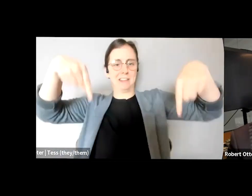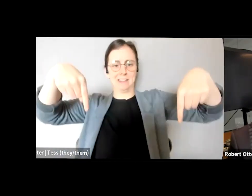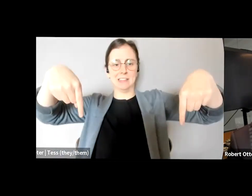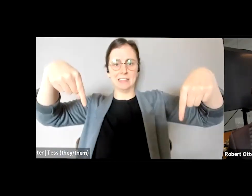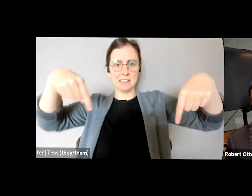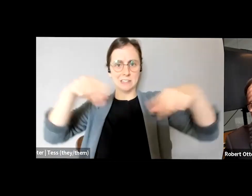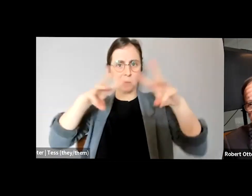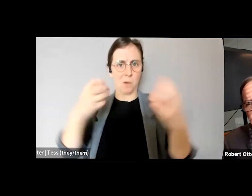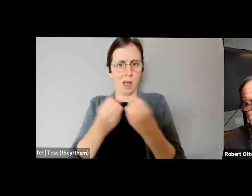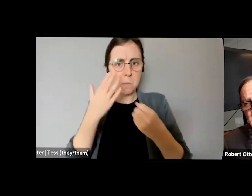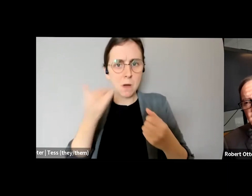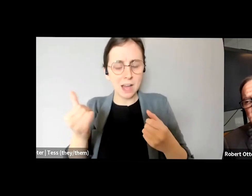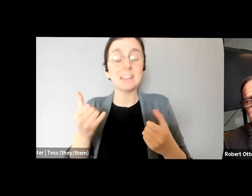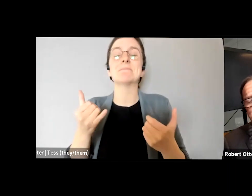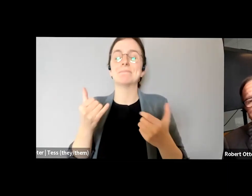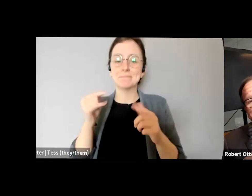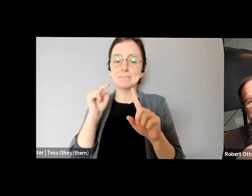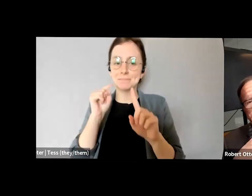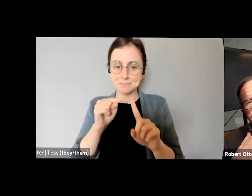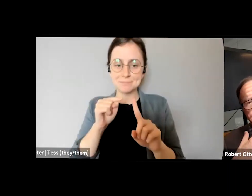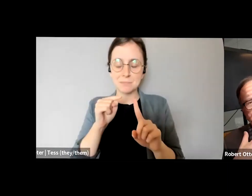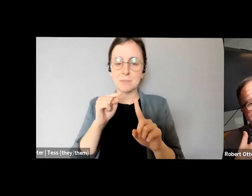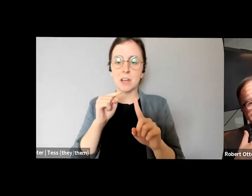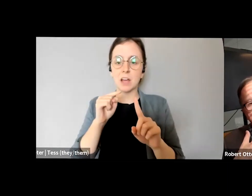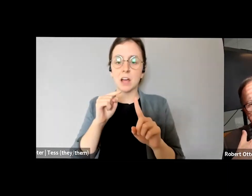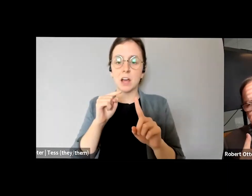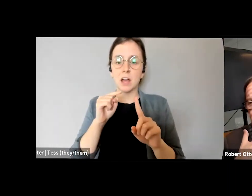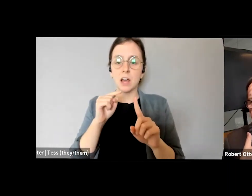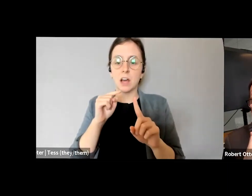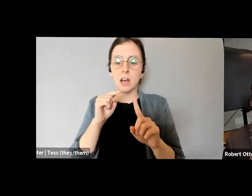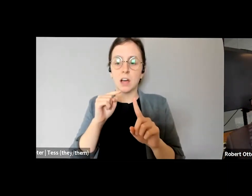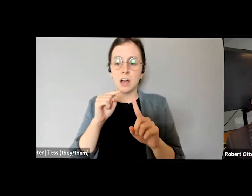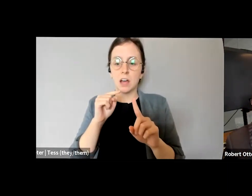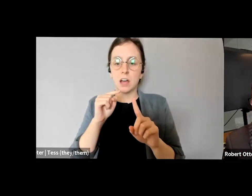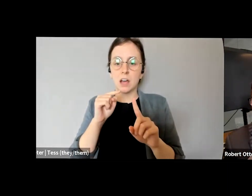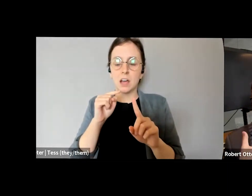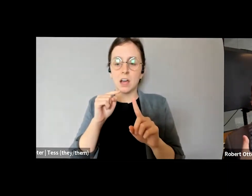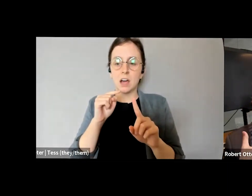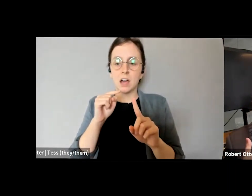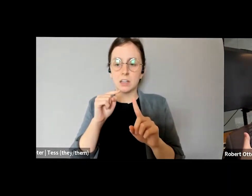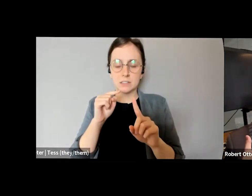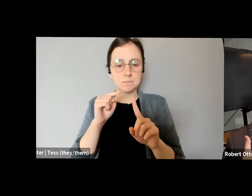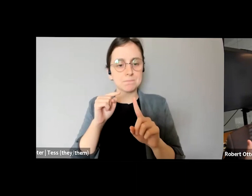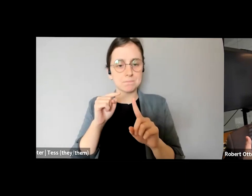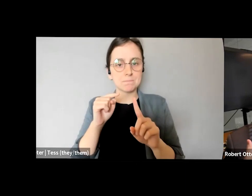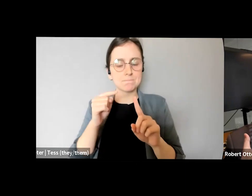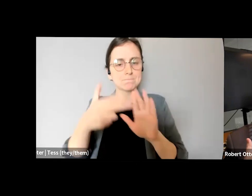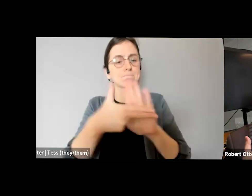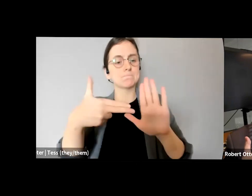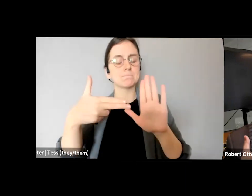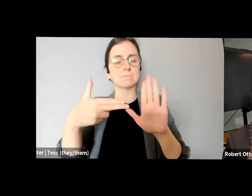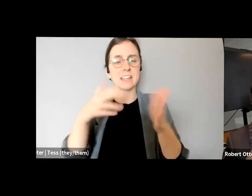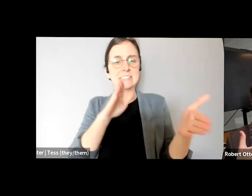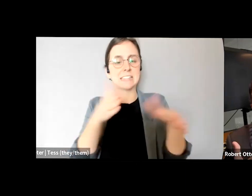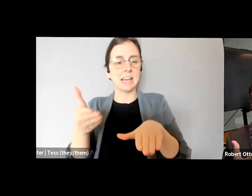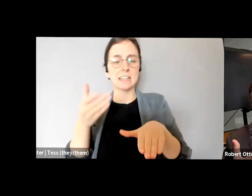because it's a reflection of what has been called deaths of despair that the United States has actually been